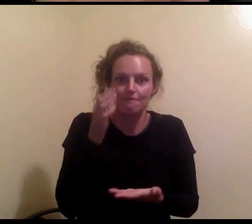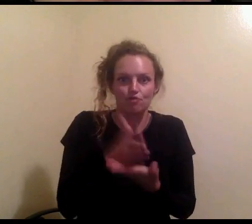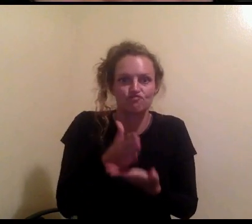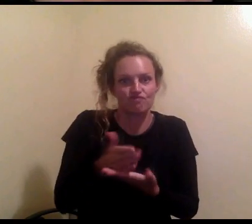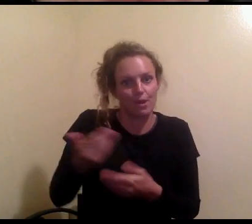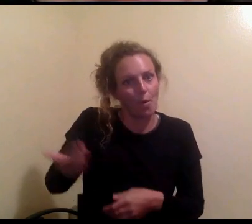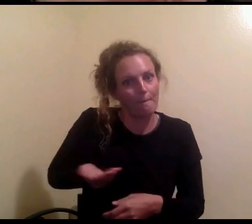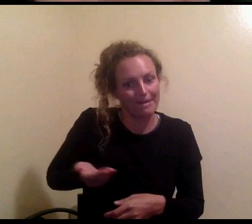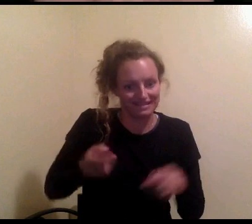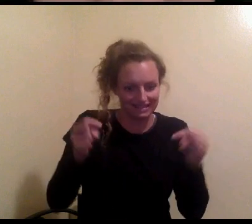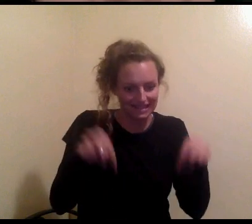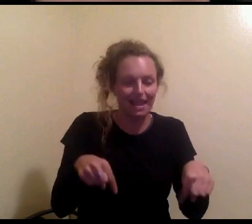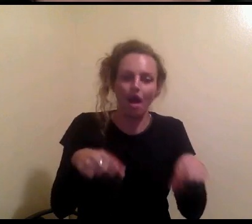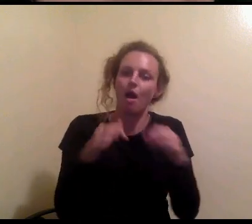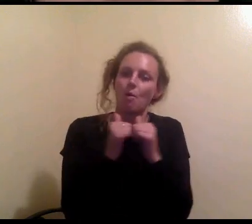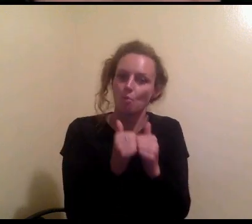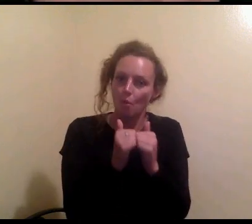like